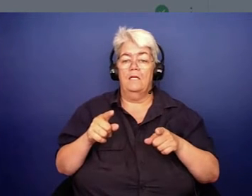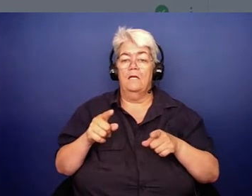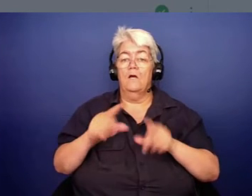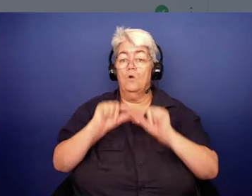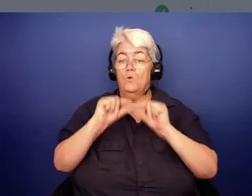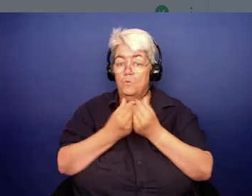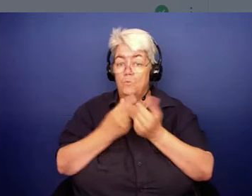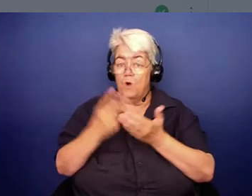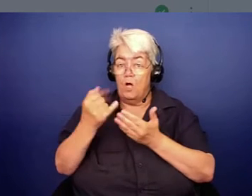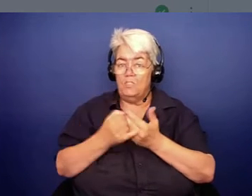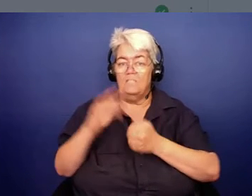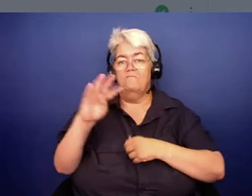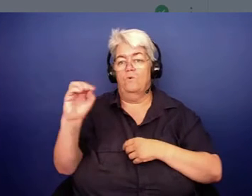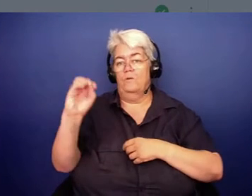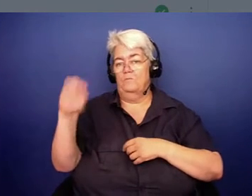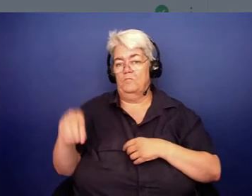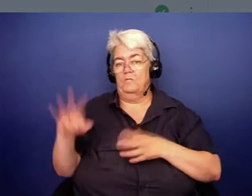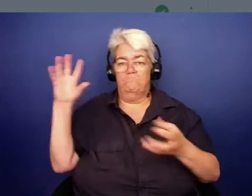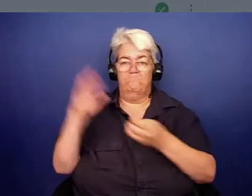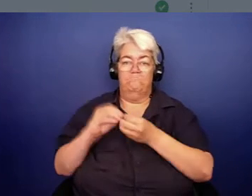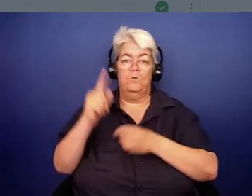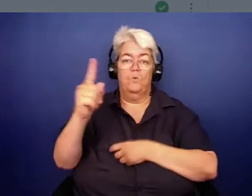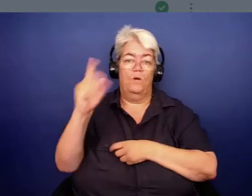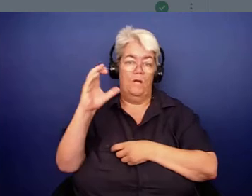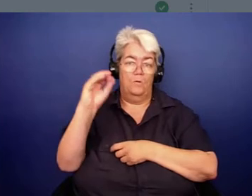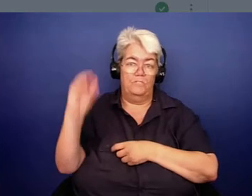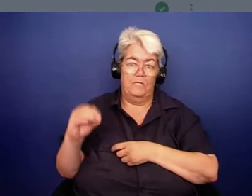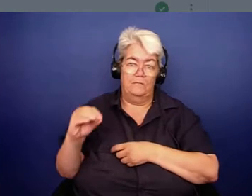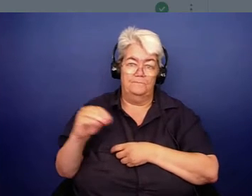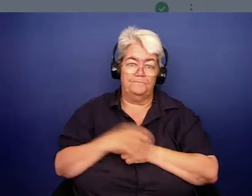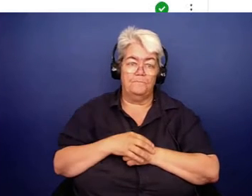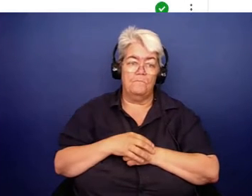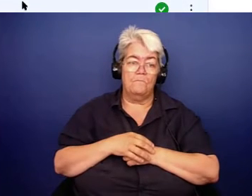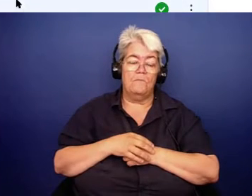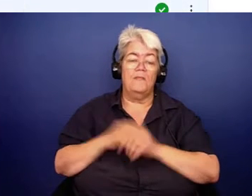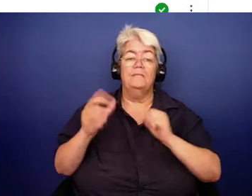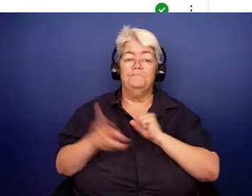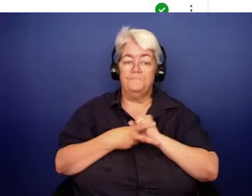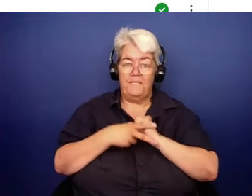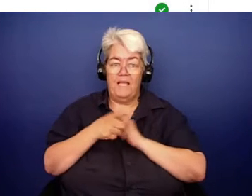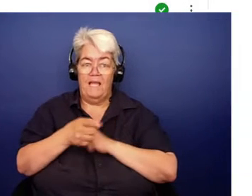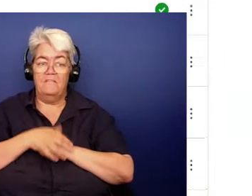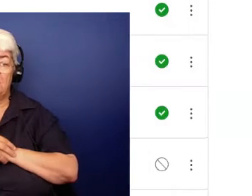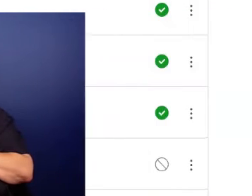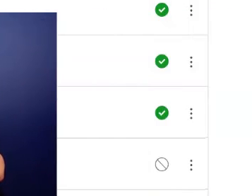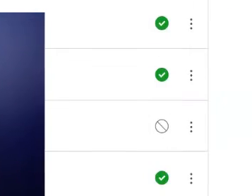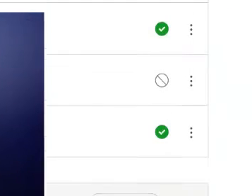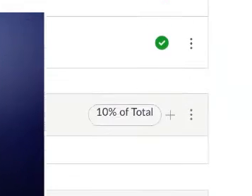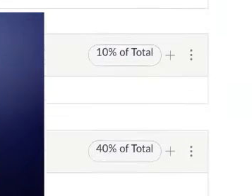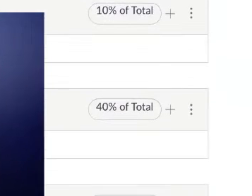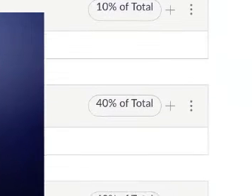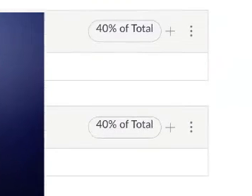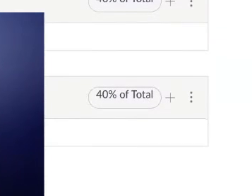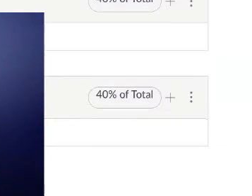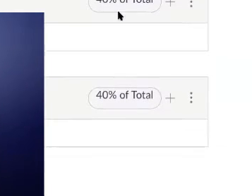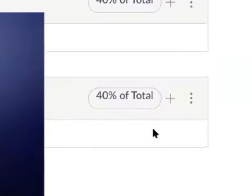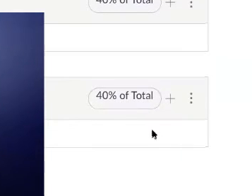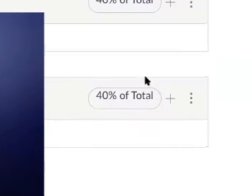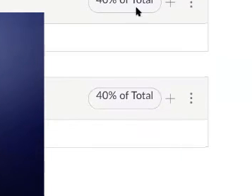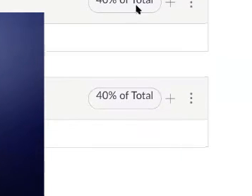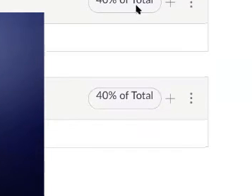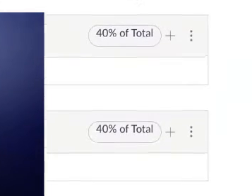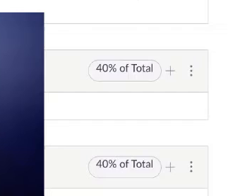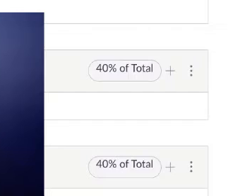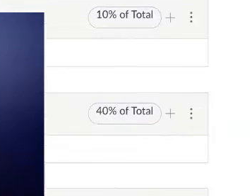group project. And that's a total of 100%. We'll save that. And now you can see that at the top of each